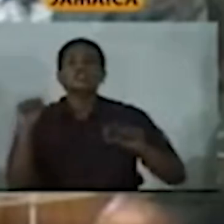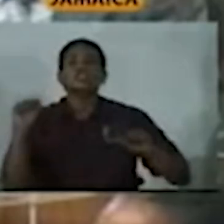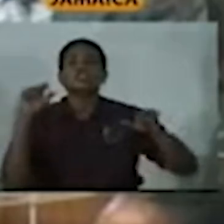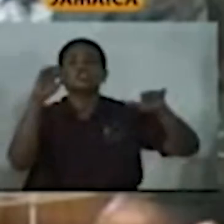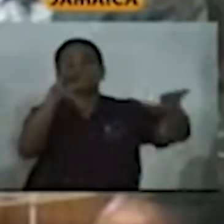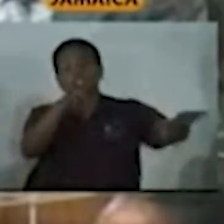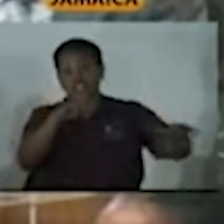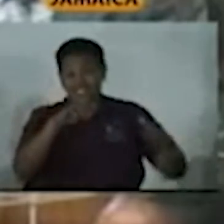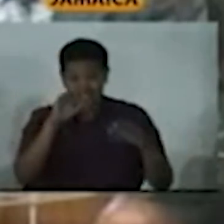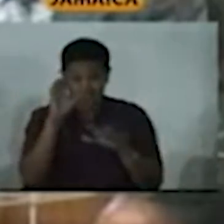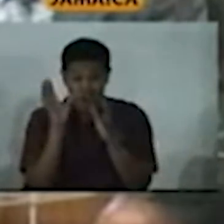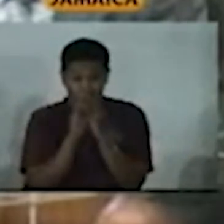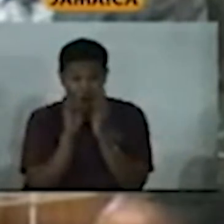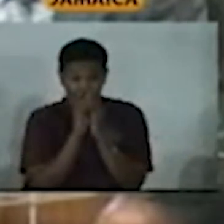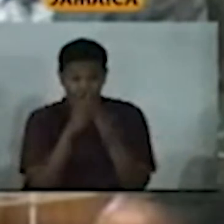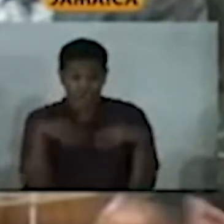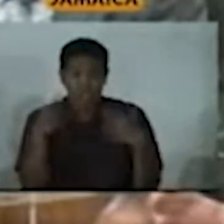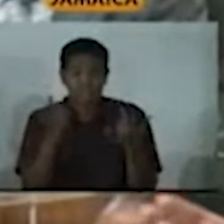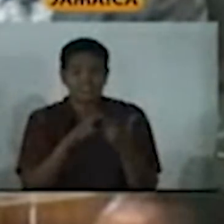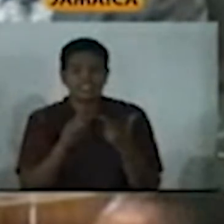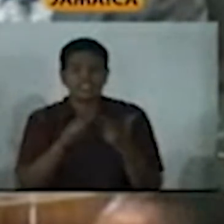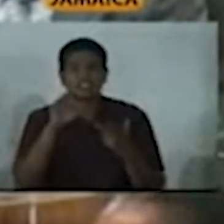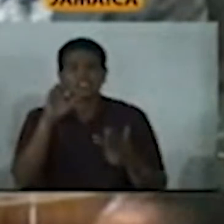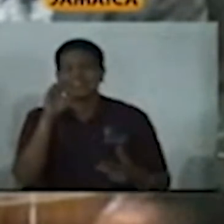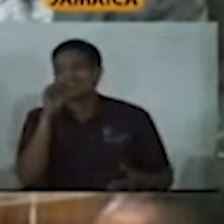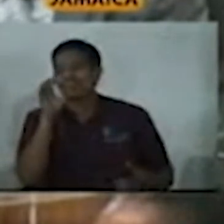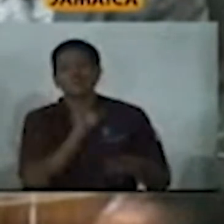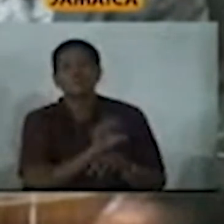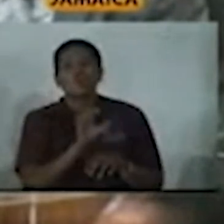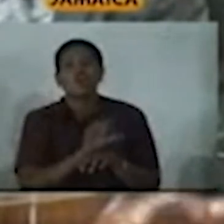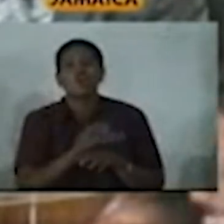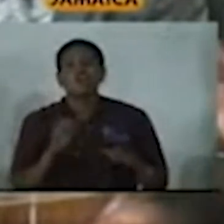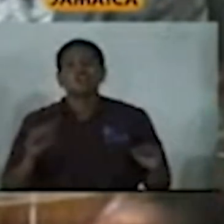conventions, conferences, crusades,